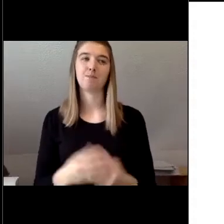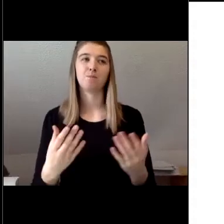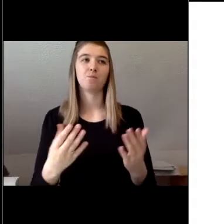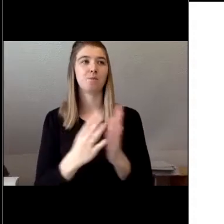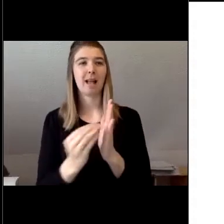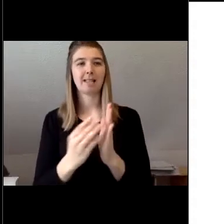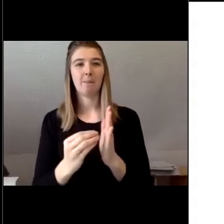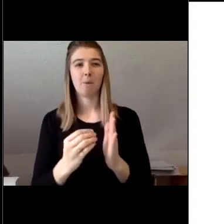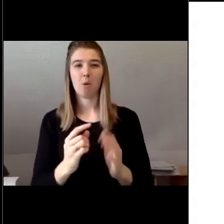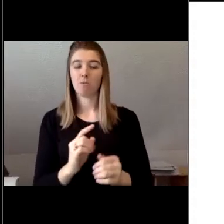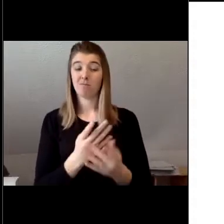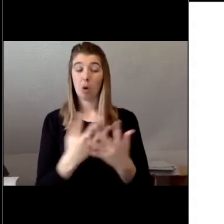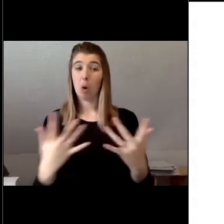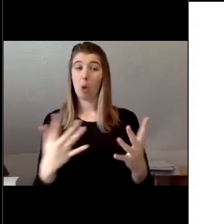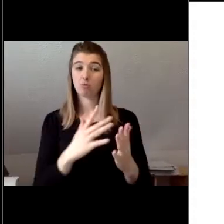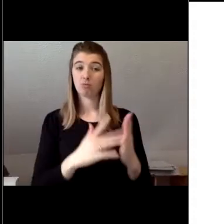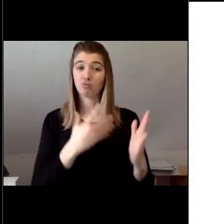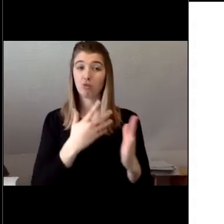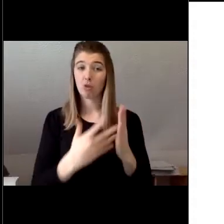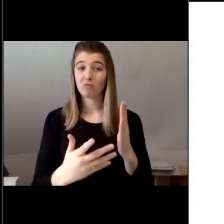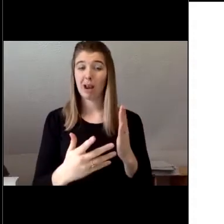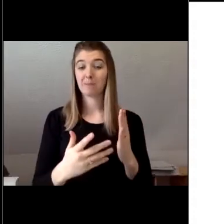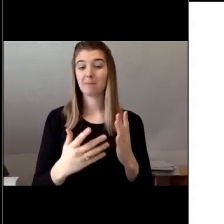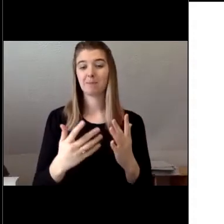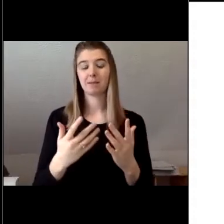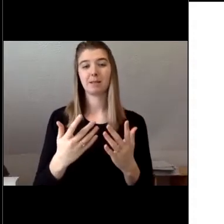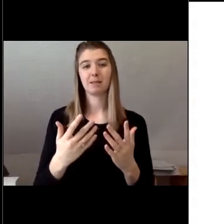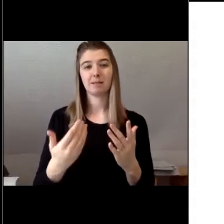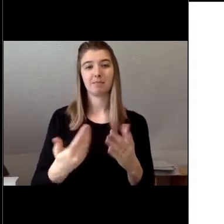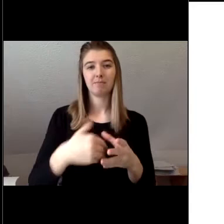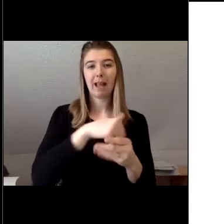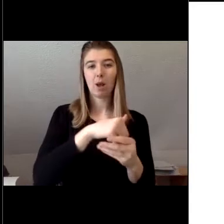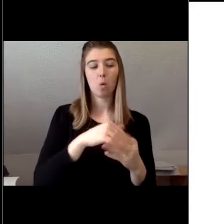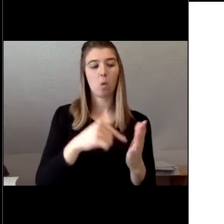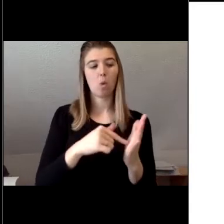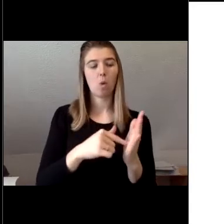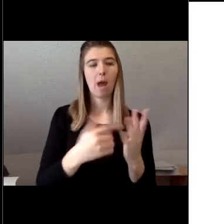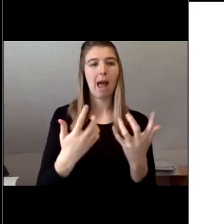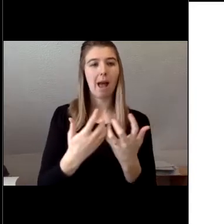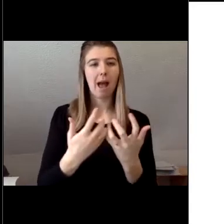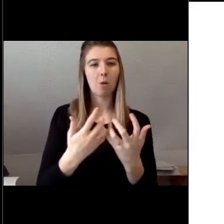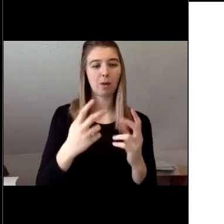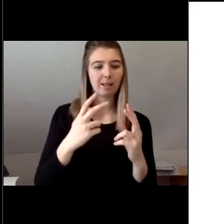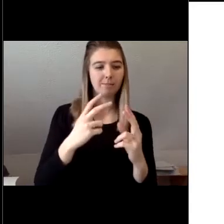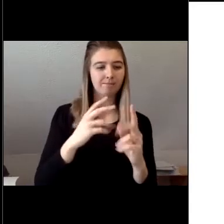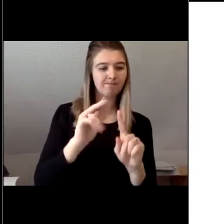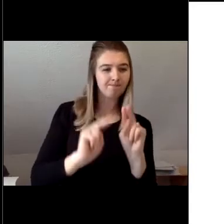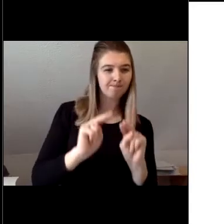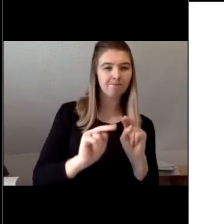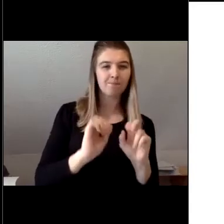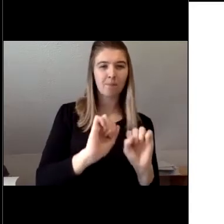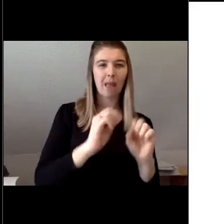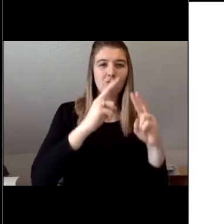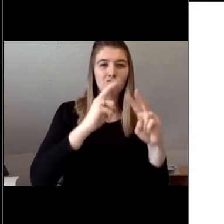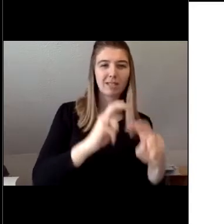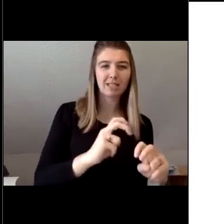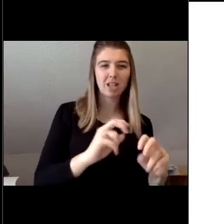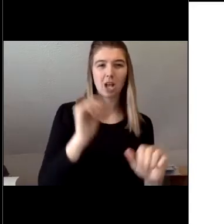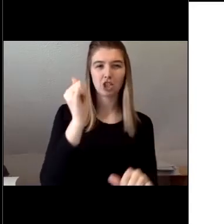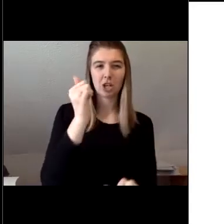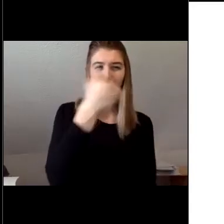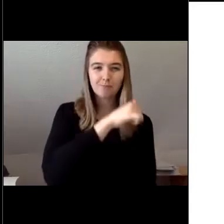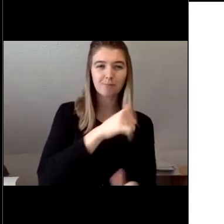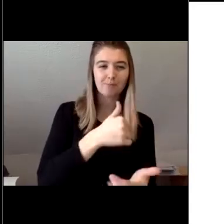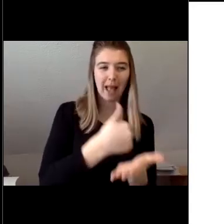as Carol mentioned, is really how we assess impact and research excellence of an individual or team. And so as a